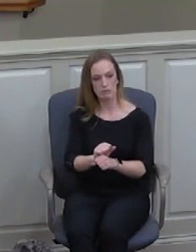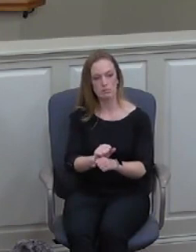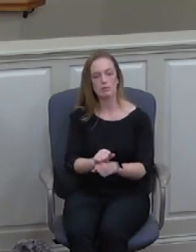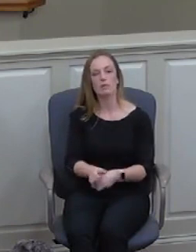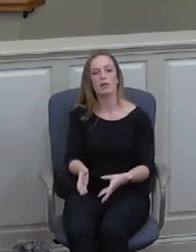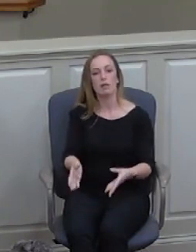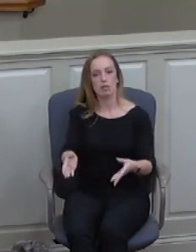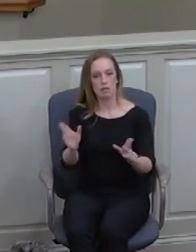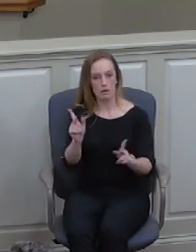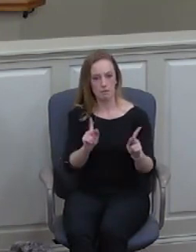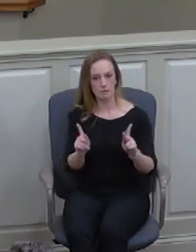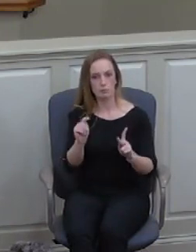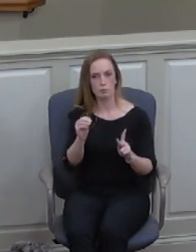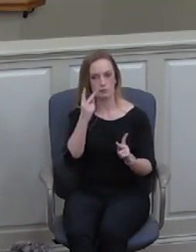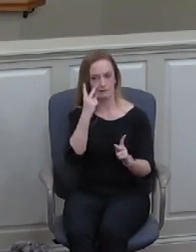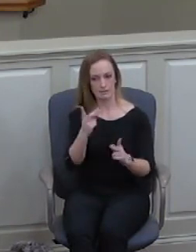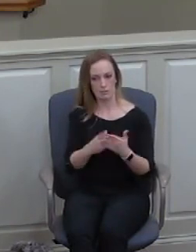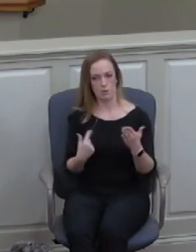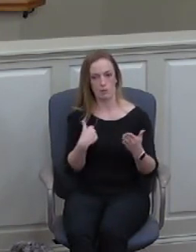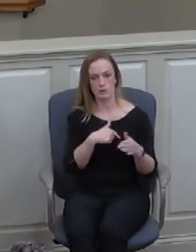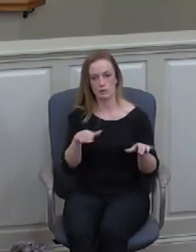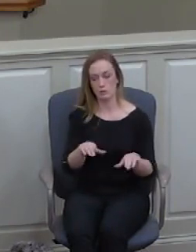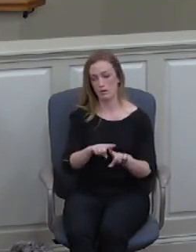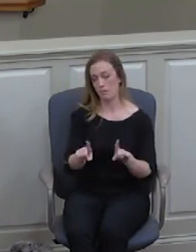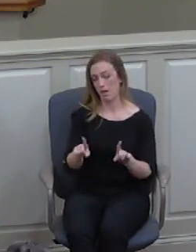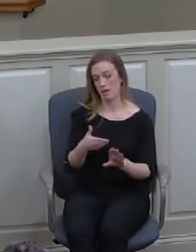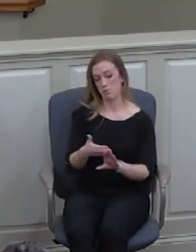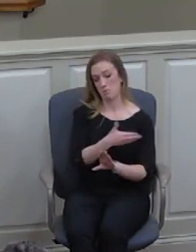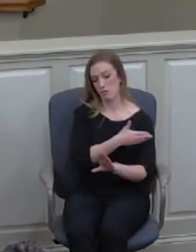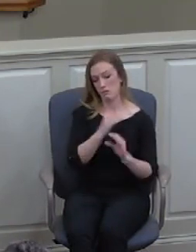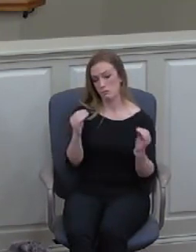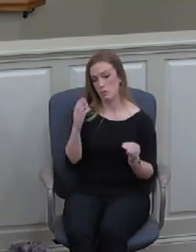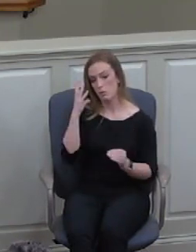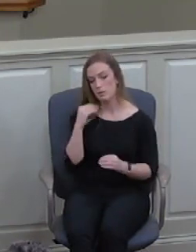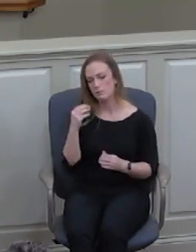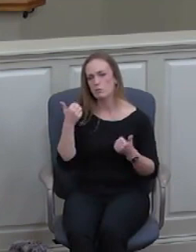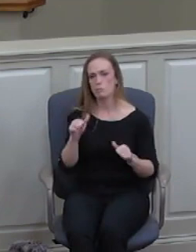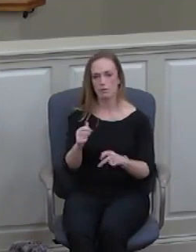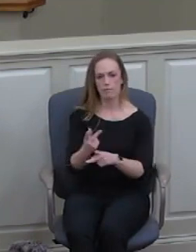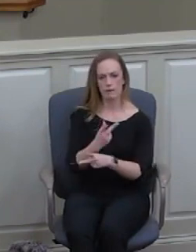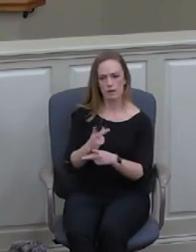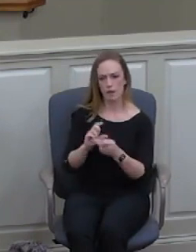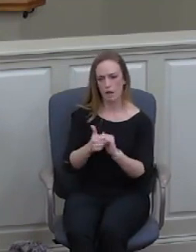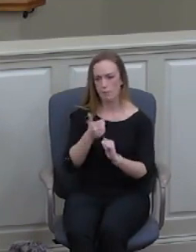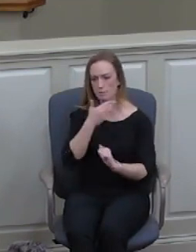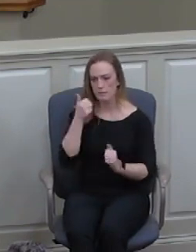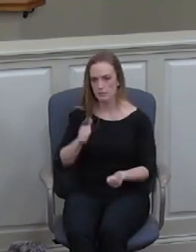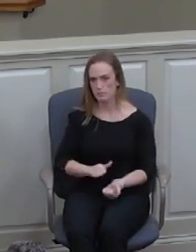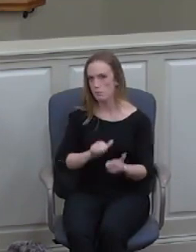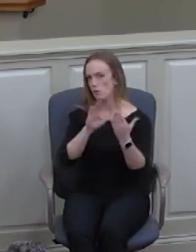the law. We're just in uncharted territories to figure out the best manner in which to do that.